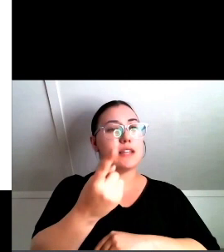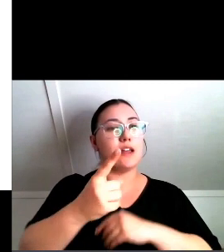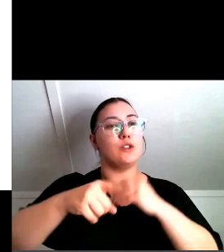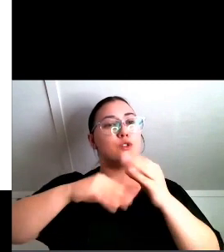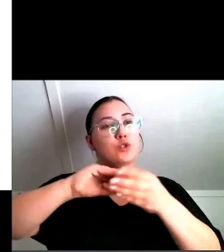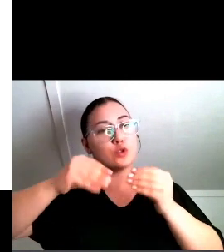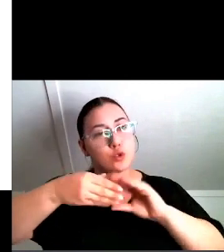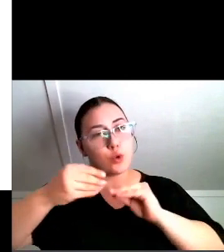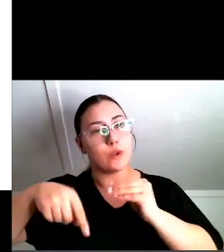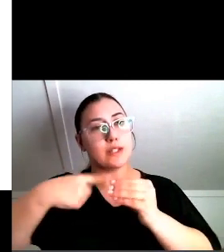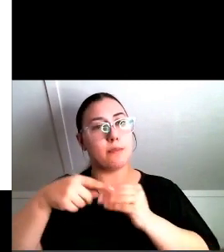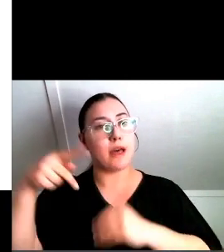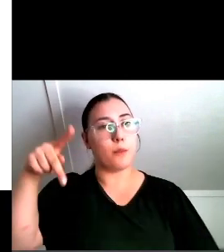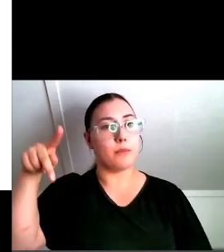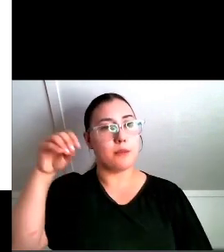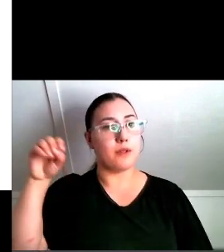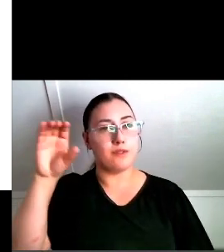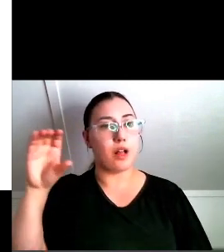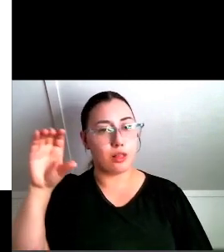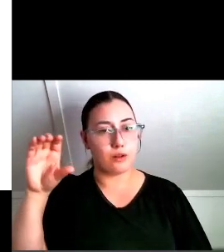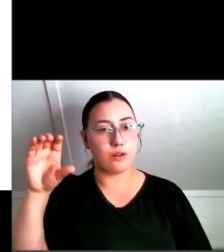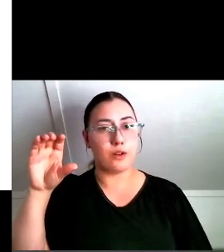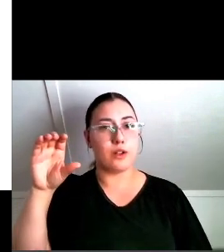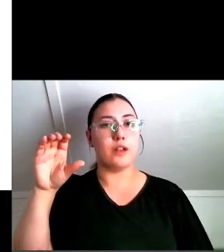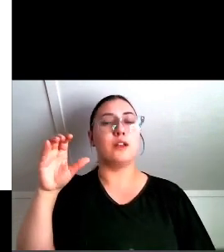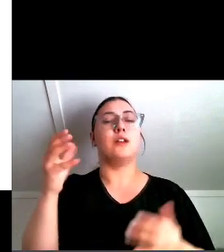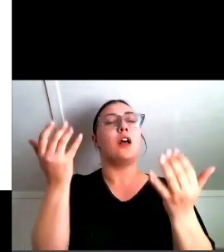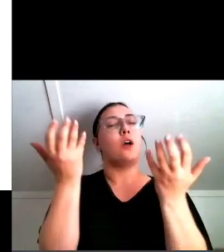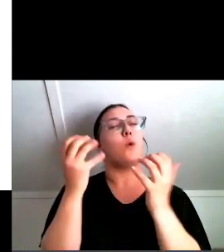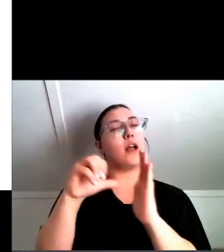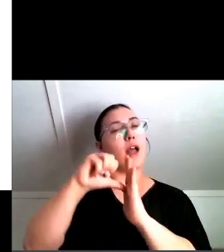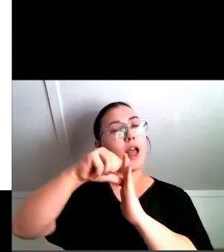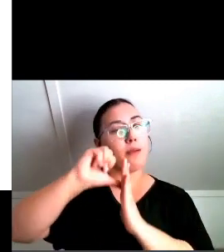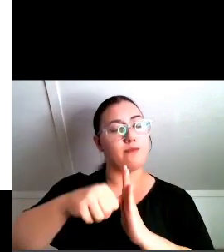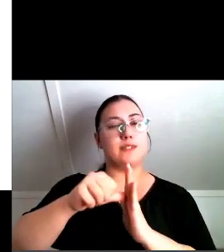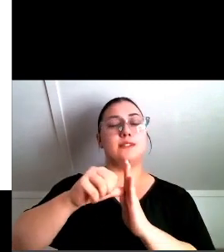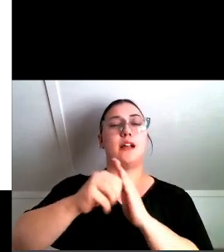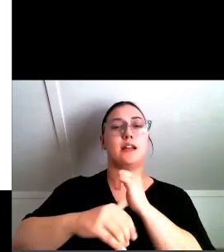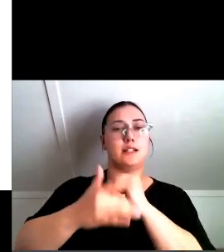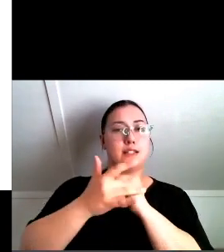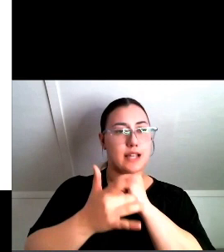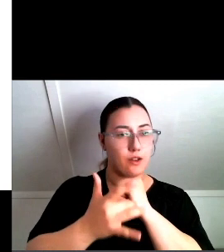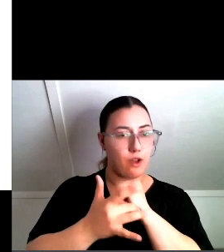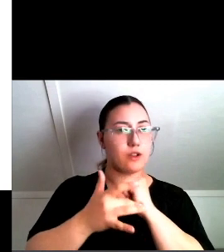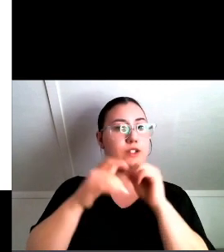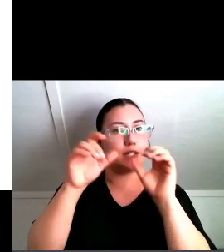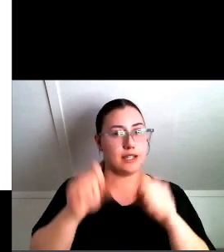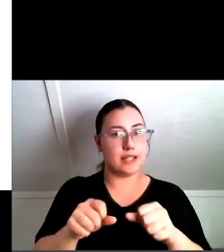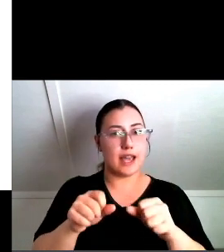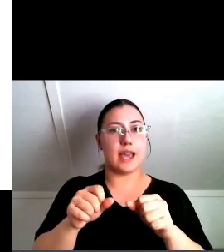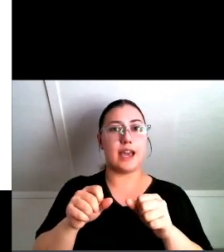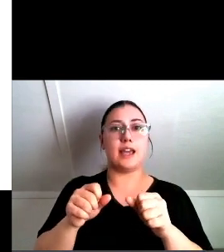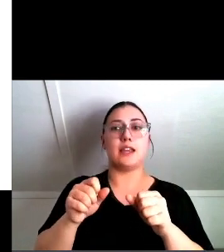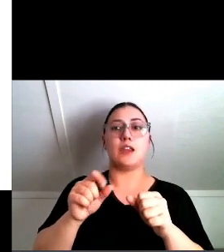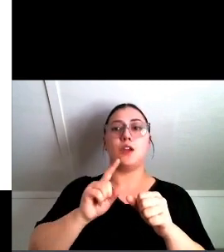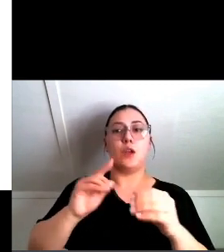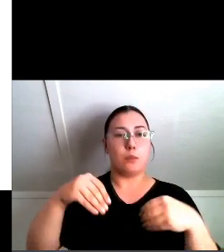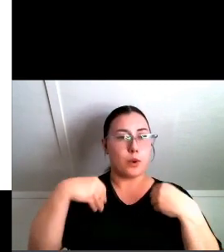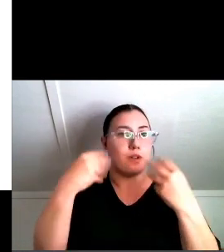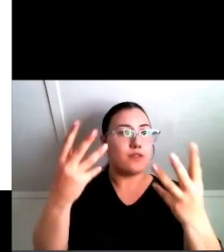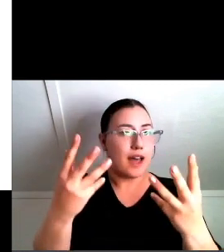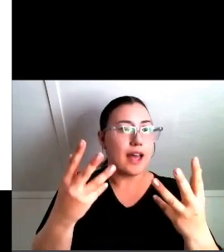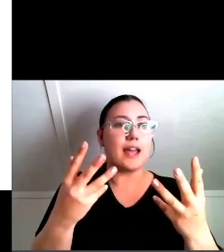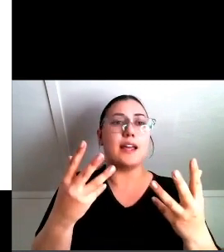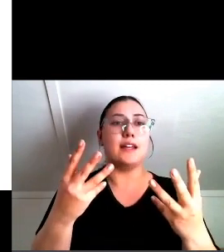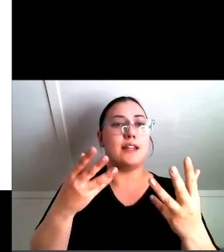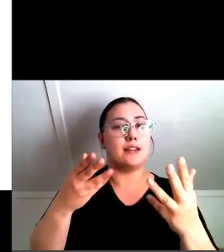I want to highlight how technology employed in an underexamined context can tell really important stories. For